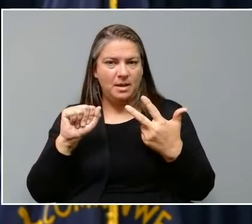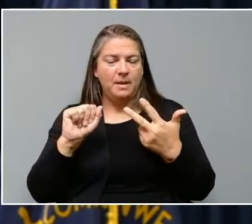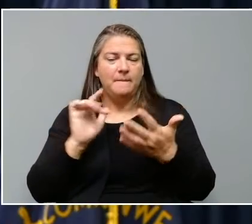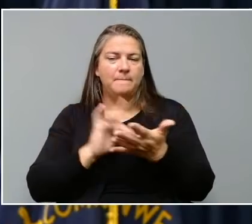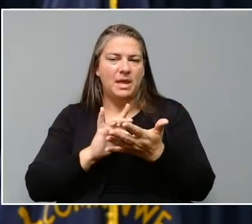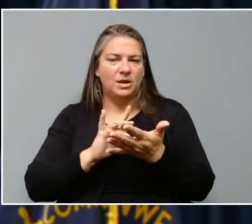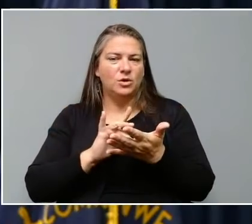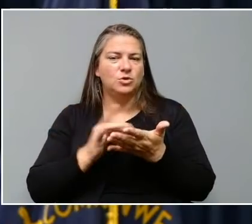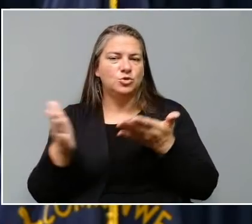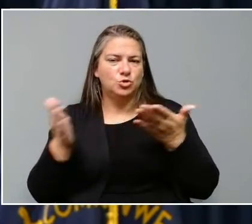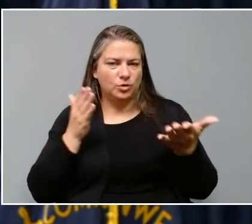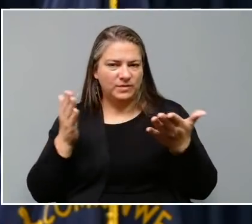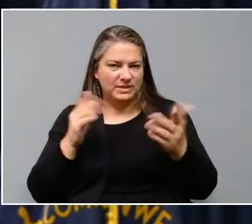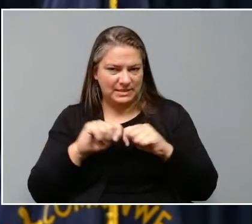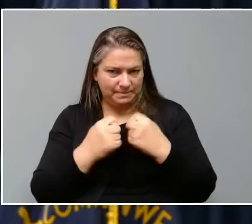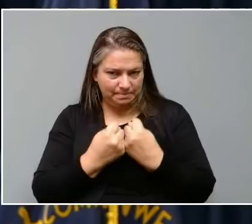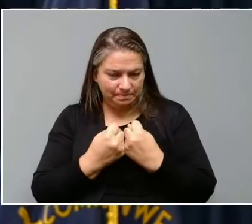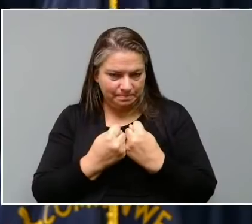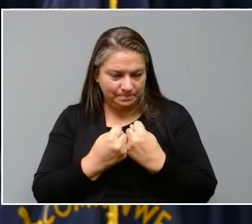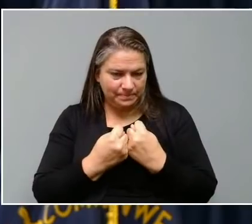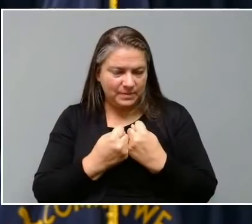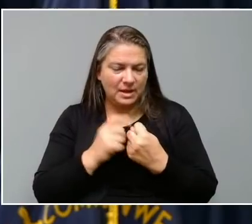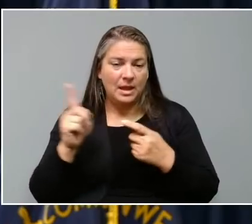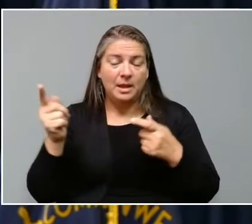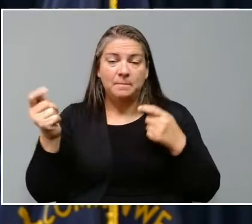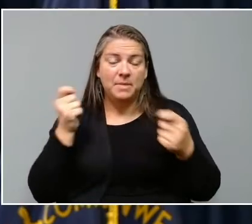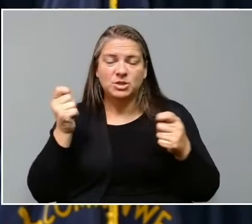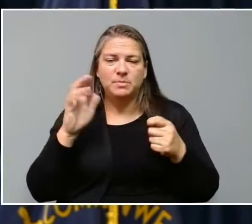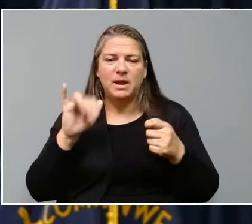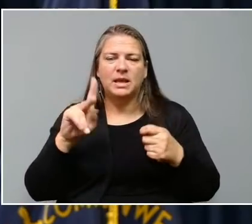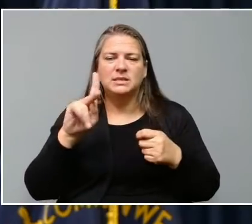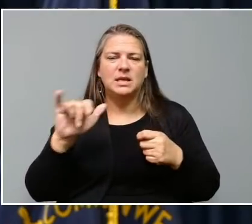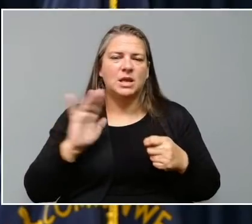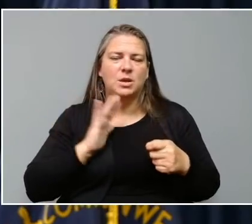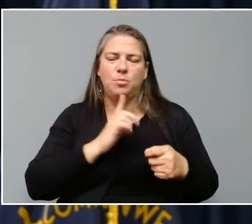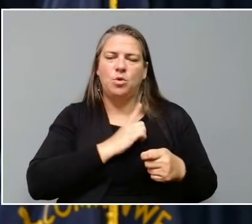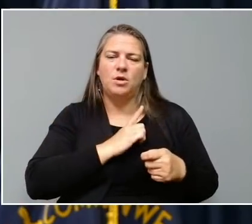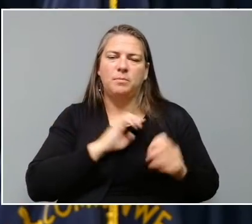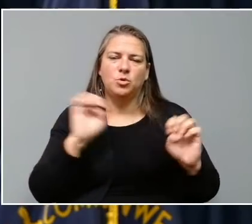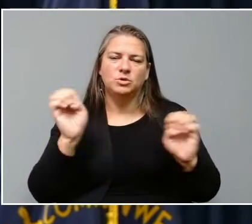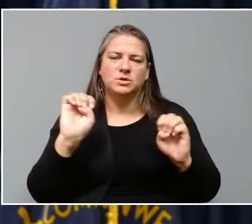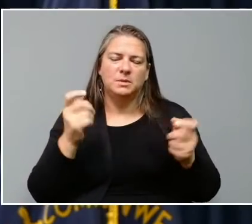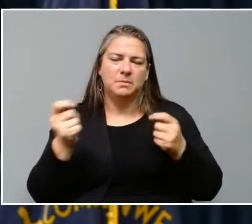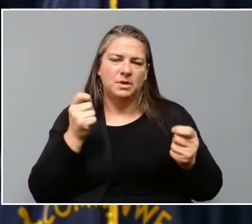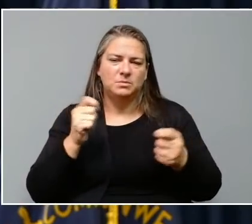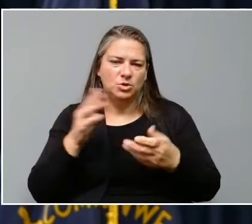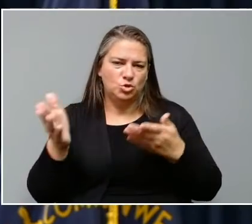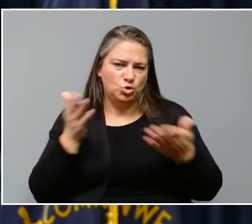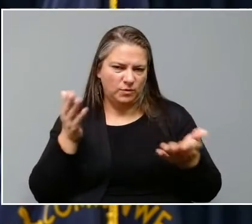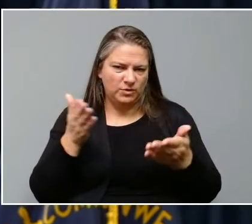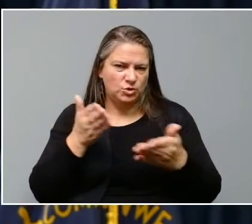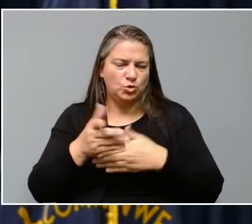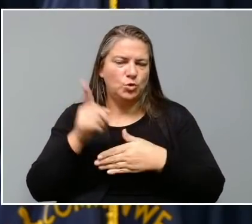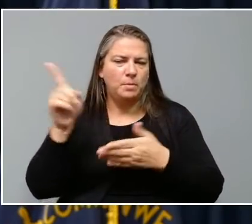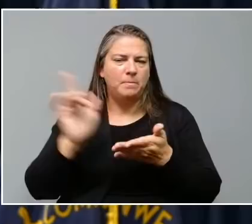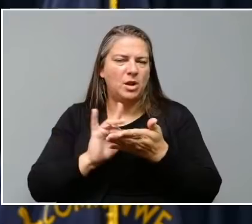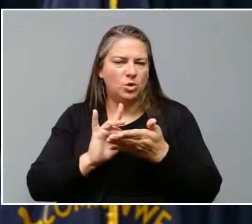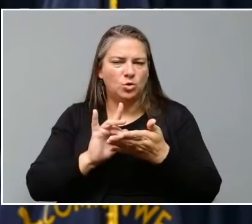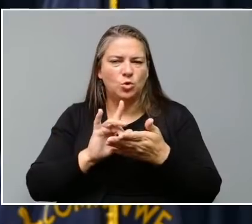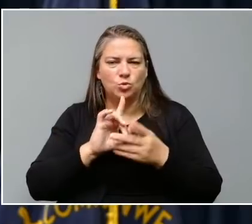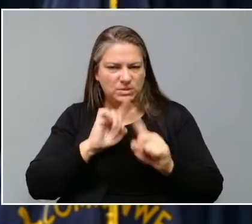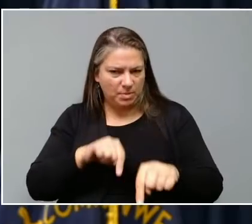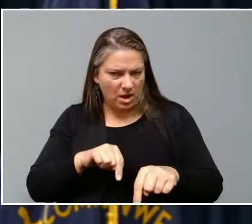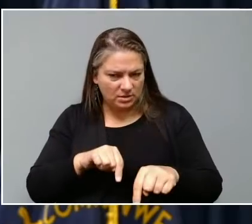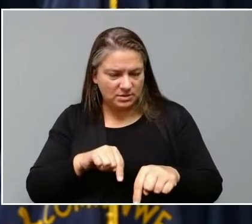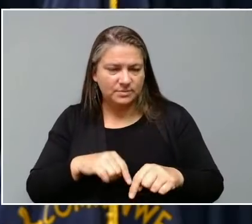teams. They are managed by the Kentucky Board of Emergency Management Services through American Medical Response. Each team has